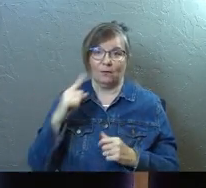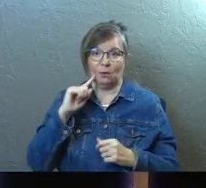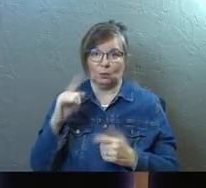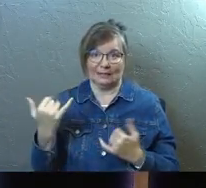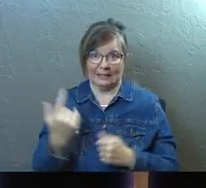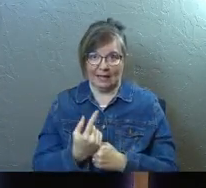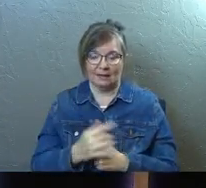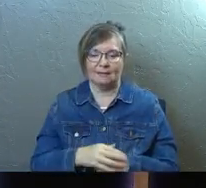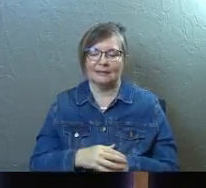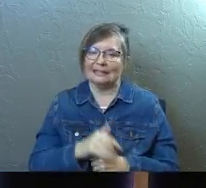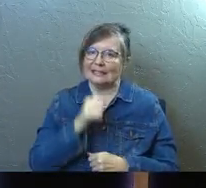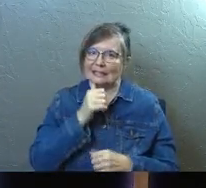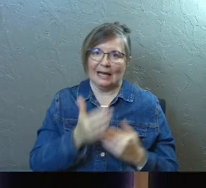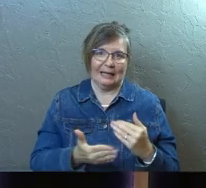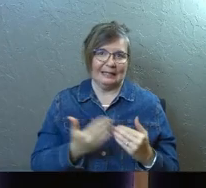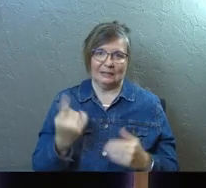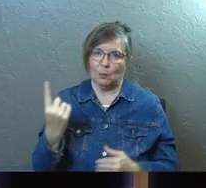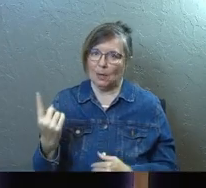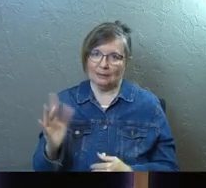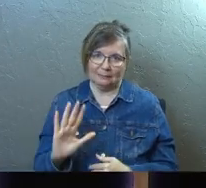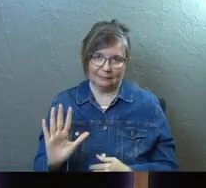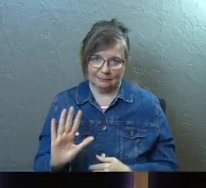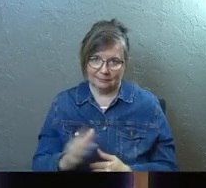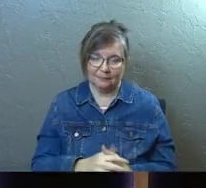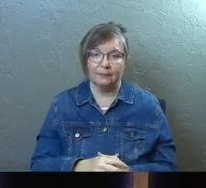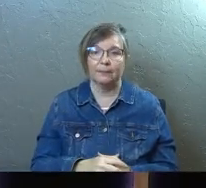today. It's not an easy one. So,